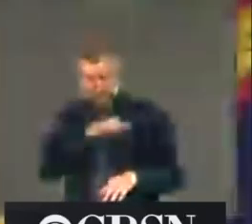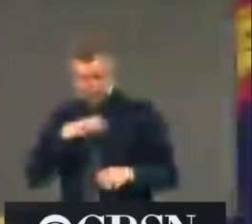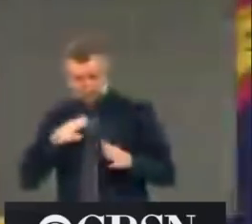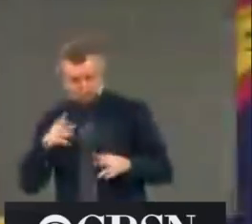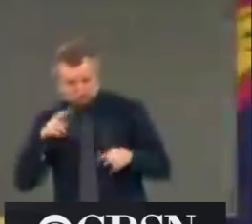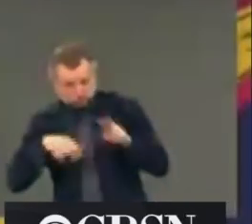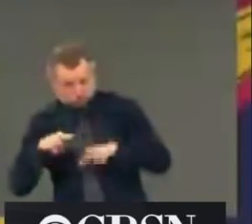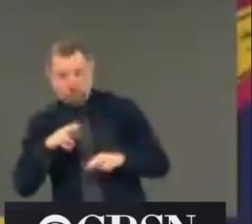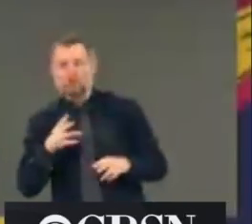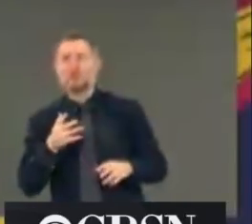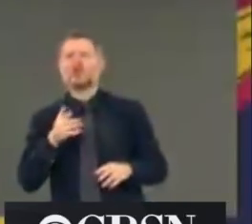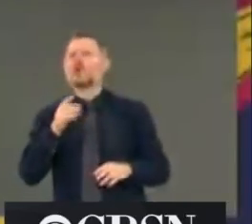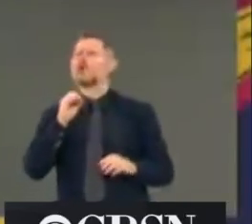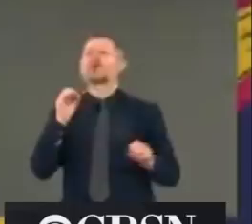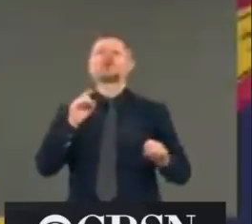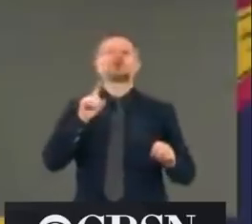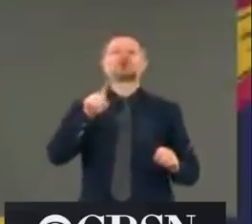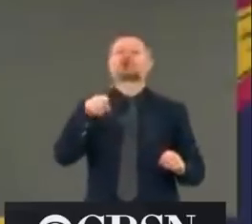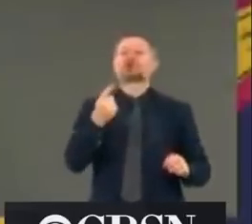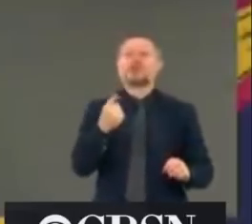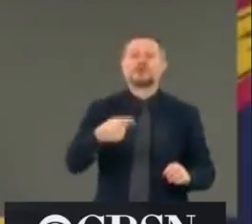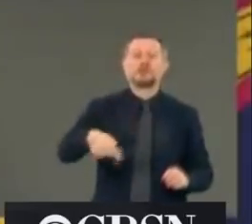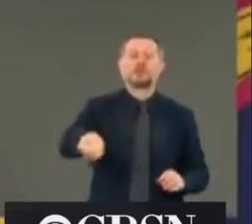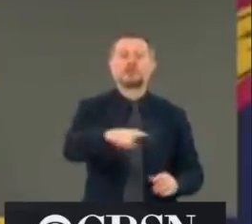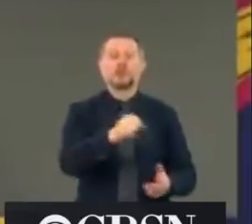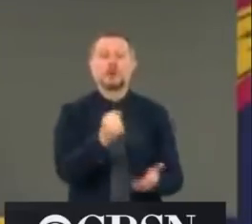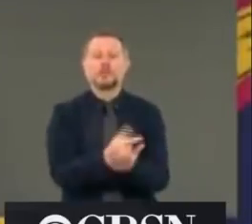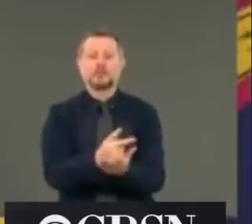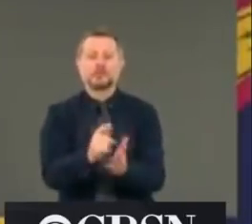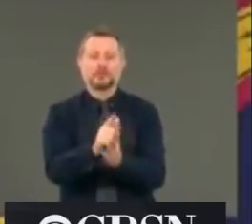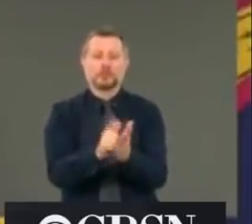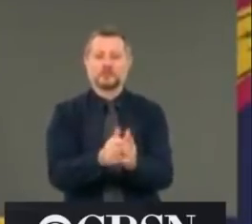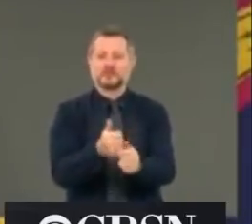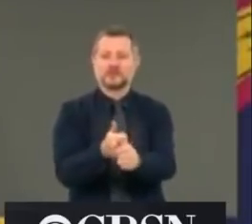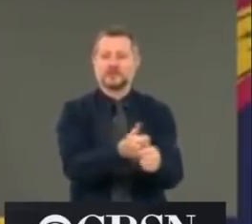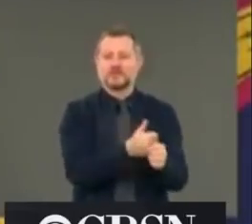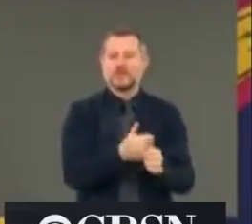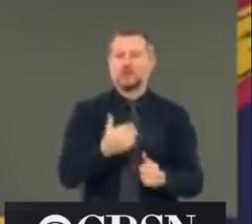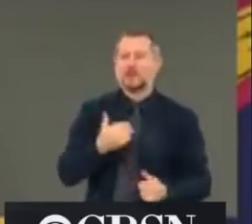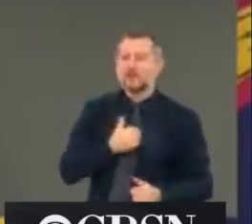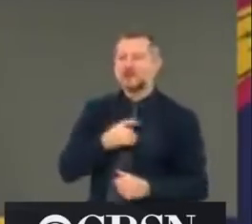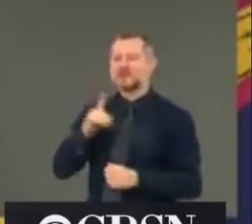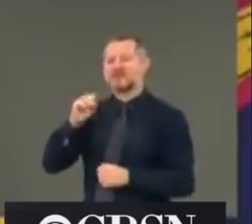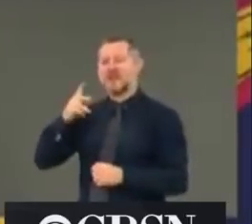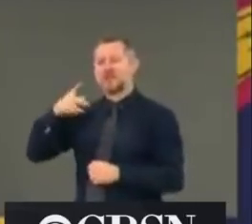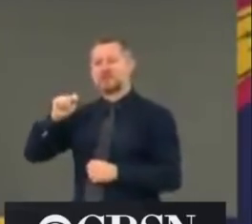commissioner. Pass the law. We have Department of Criminal Justice Services, but we don't